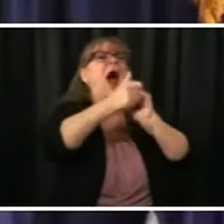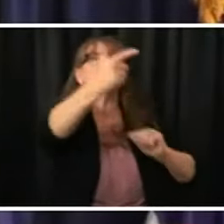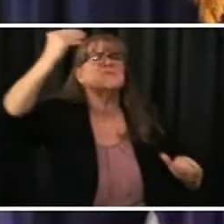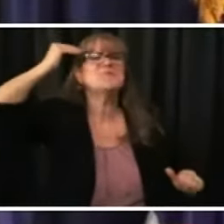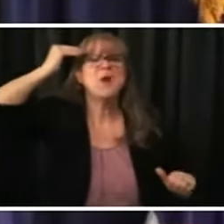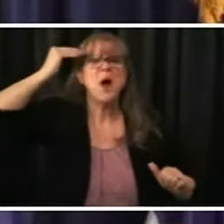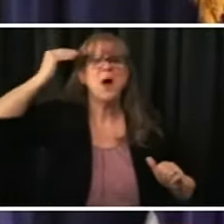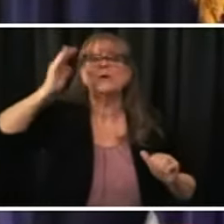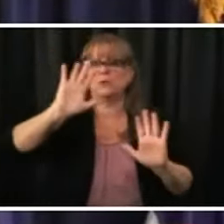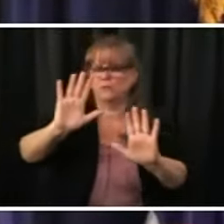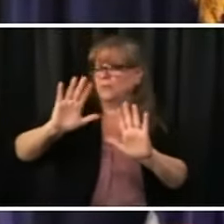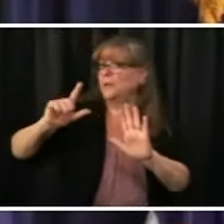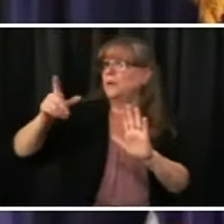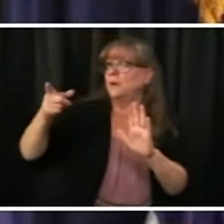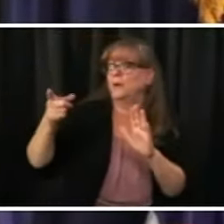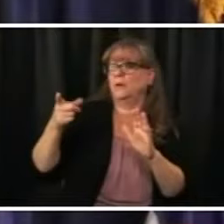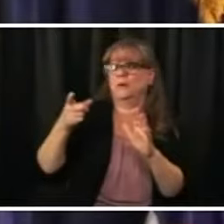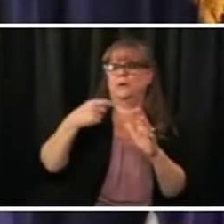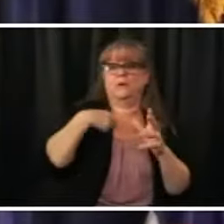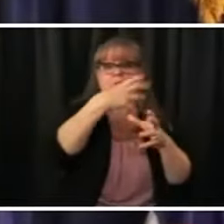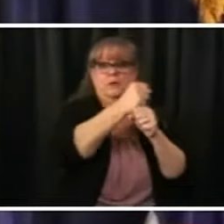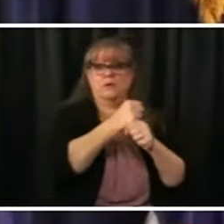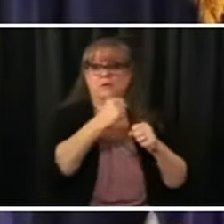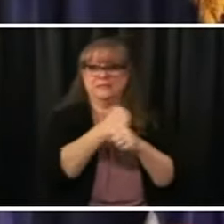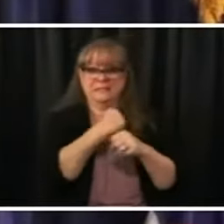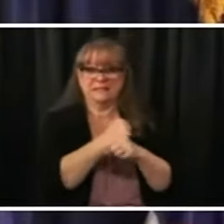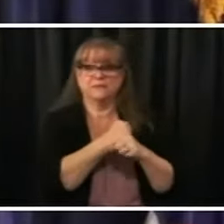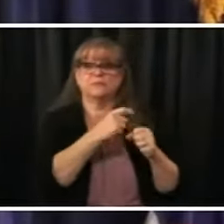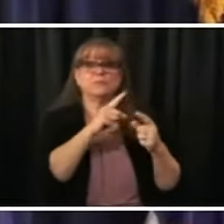do a great, strong analytical work. There's